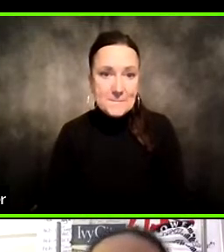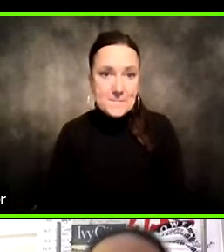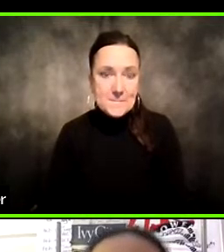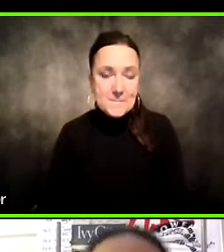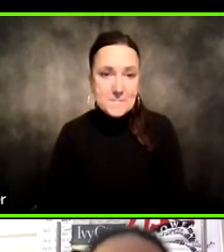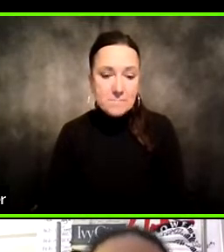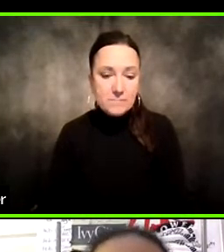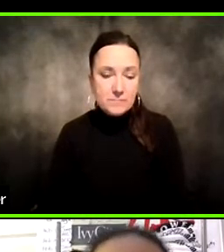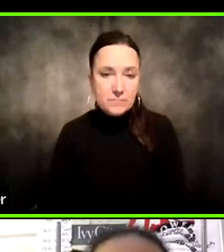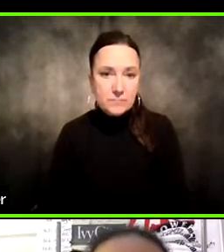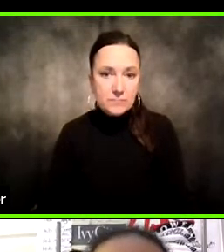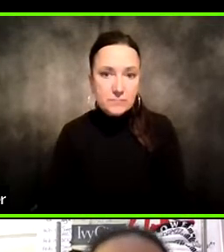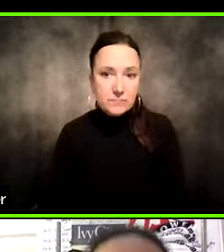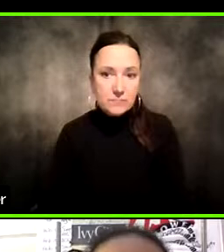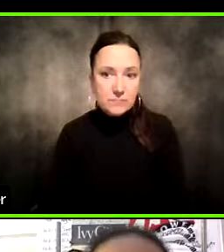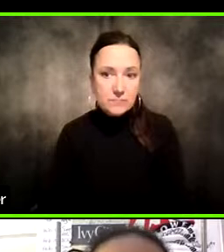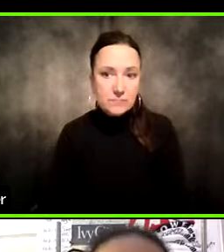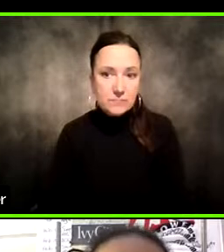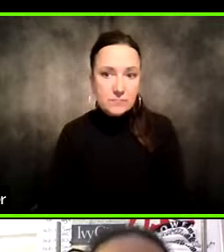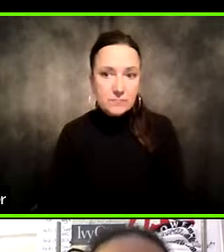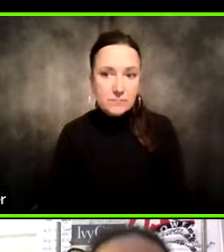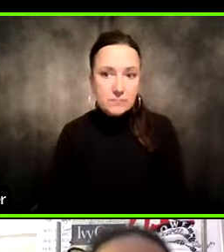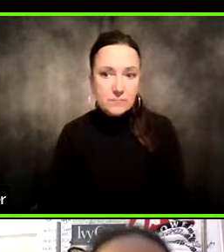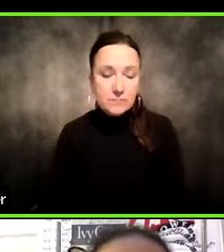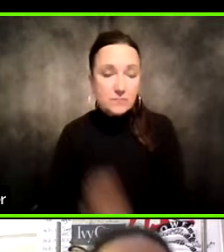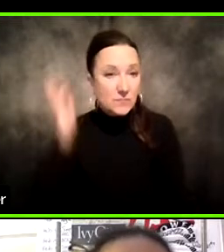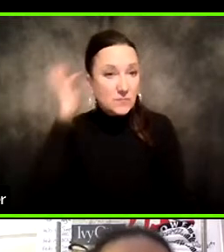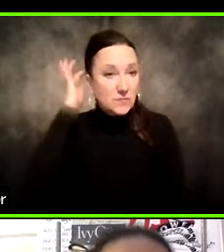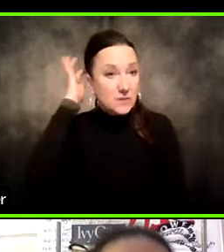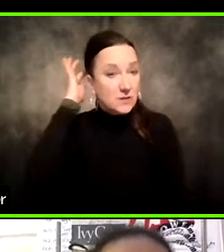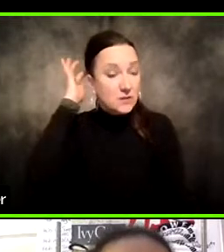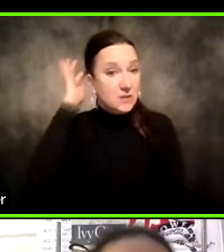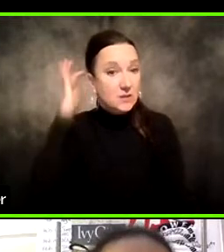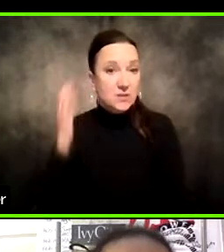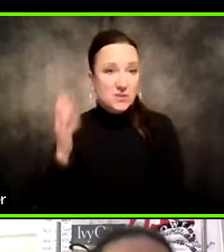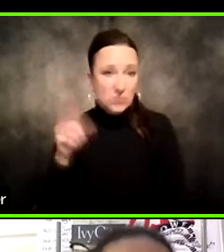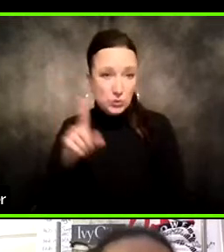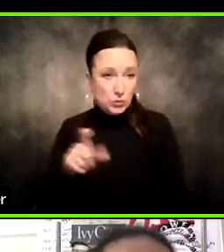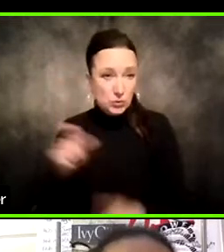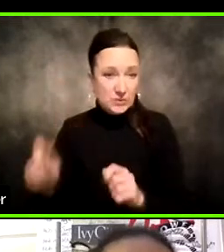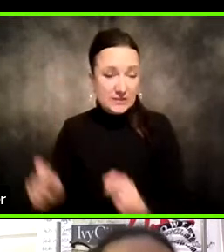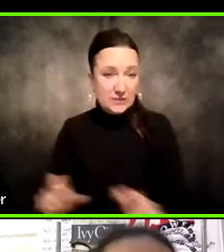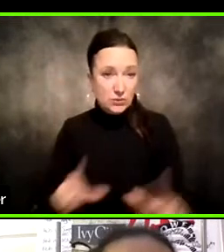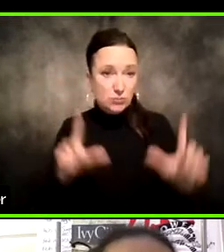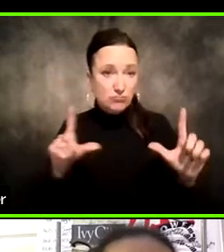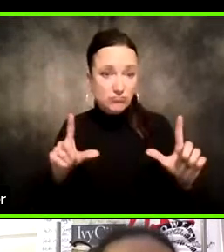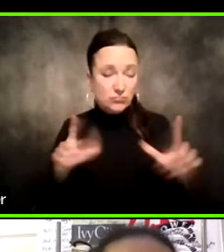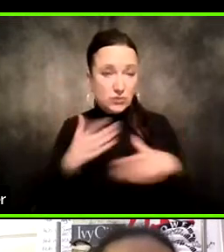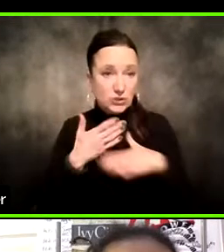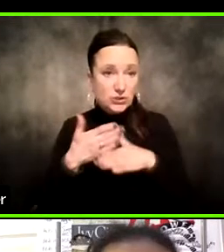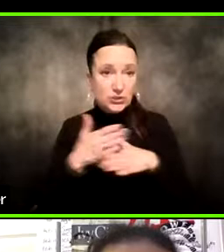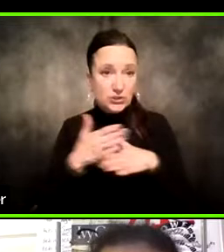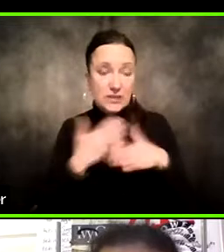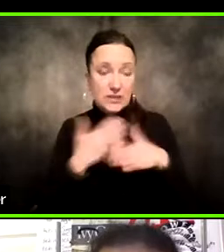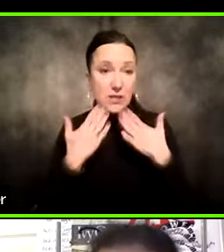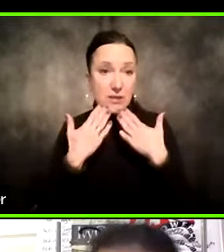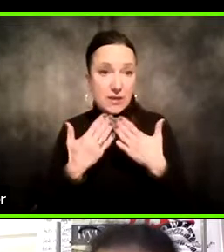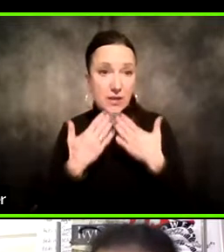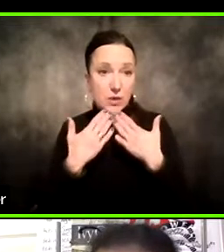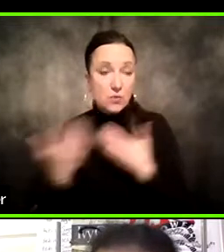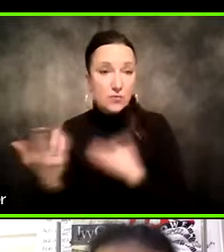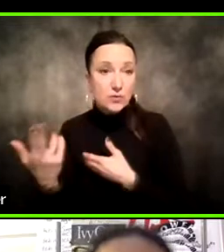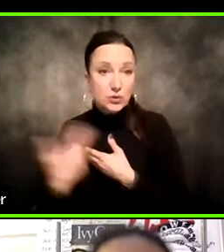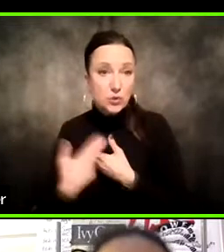Okay, you're promoted to panelist. If you're sharing anything, you can go ahead and share that with the public. But thank you so much for joining us